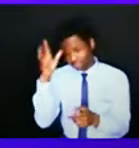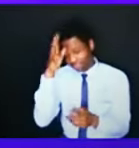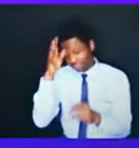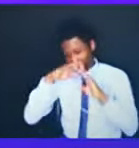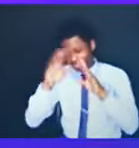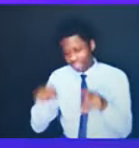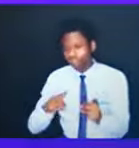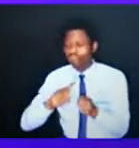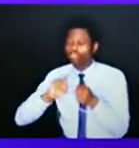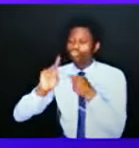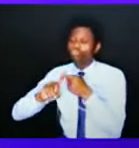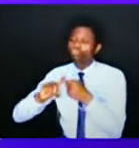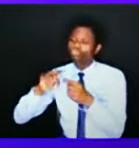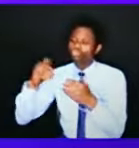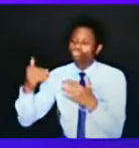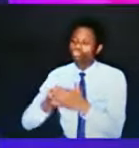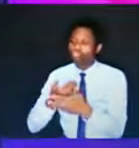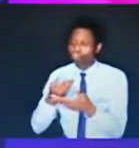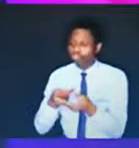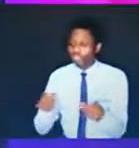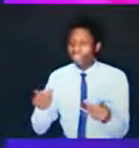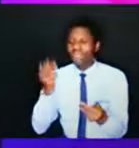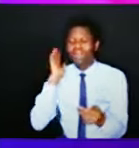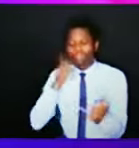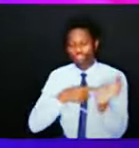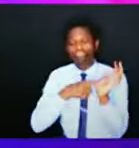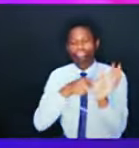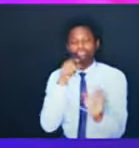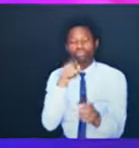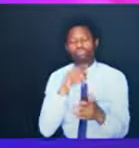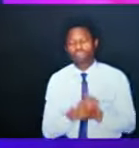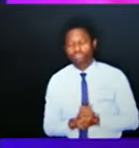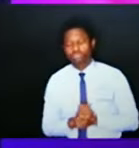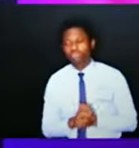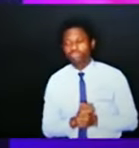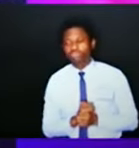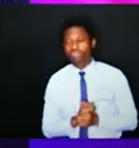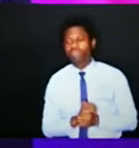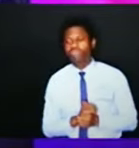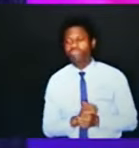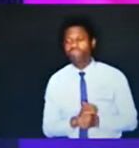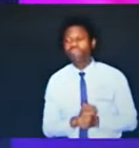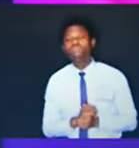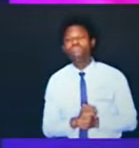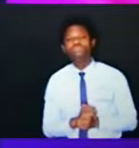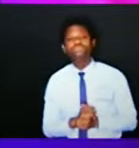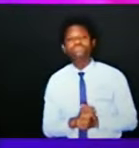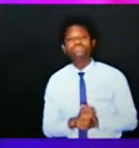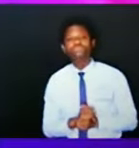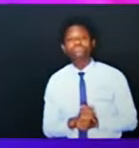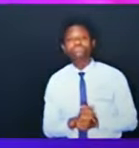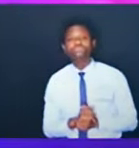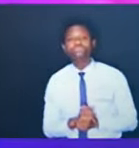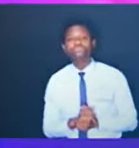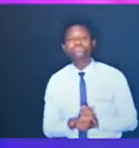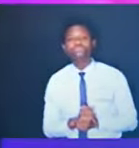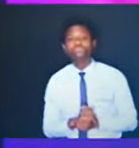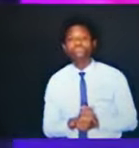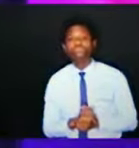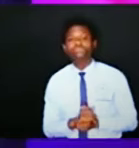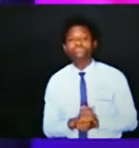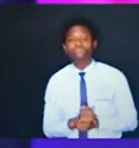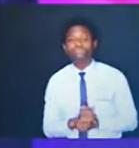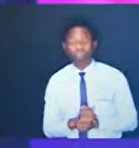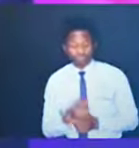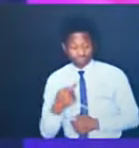show you. Now a radical Abram said, would ye free was so anywhere busumu, anywhere the fear quas I see a mature one also.